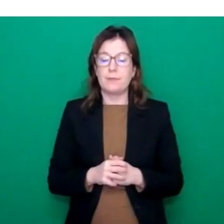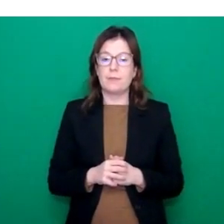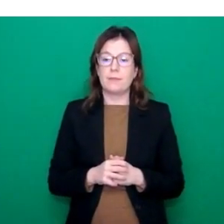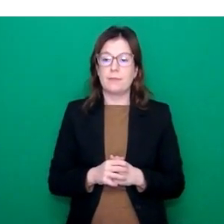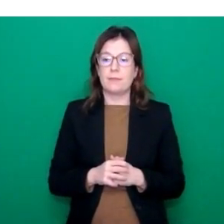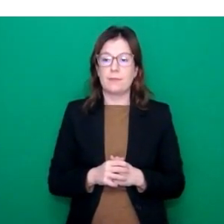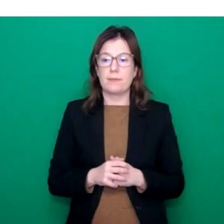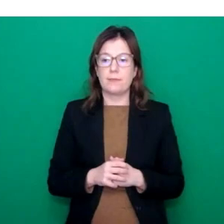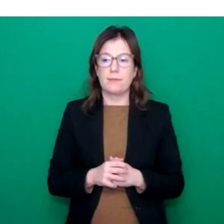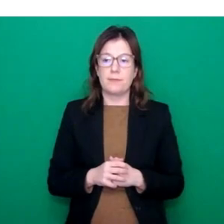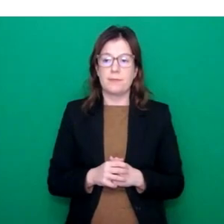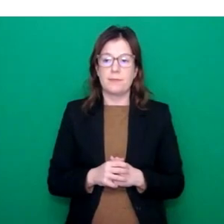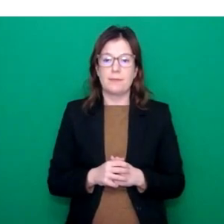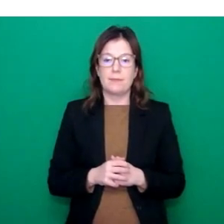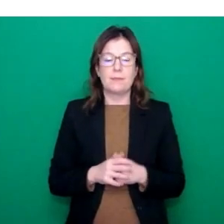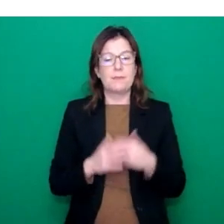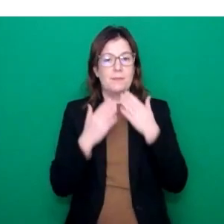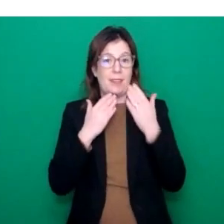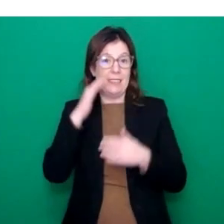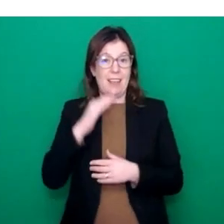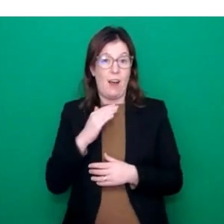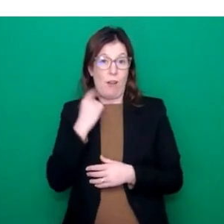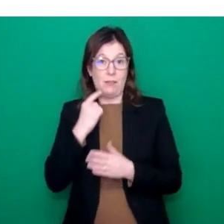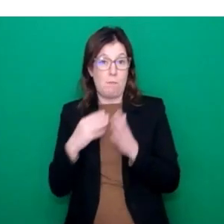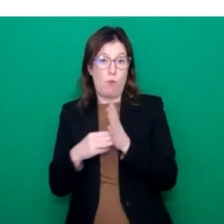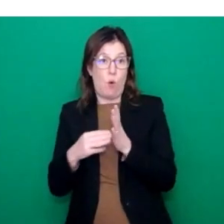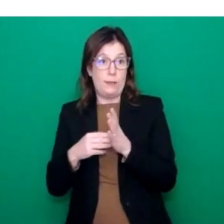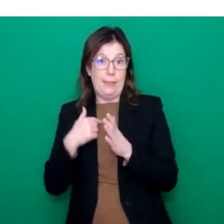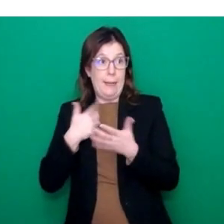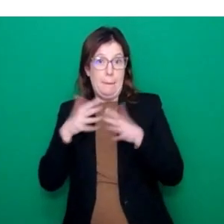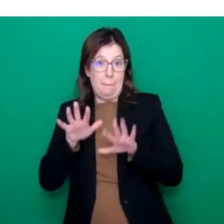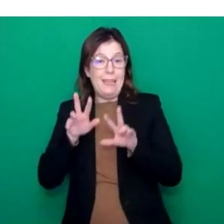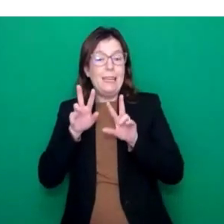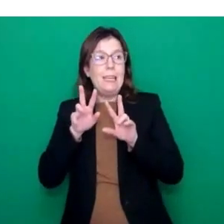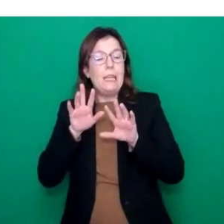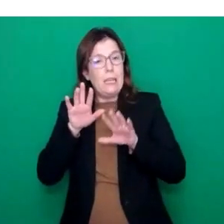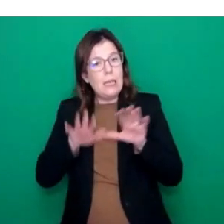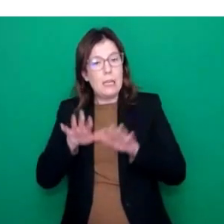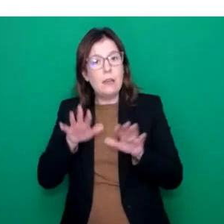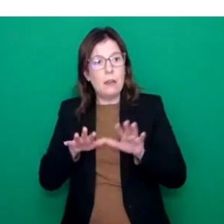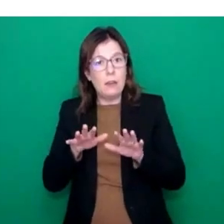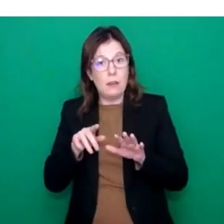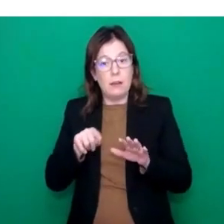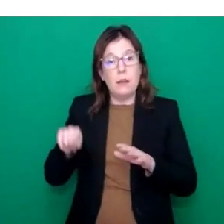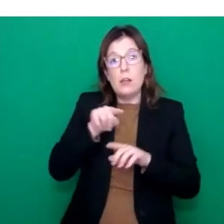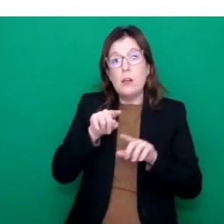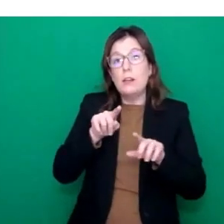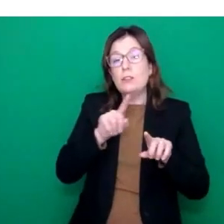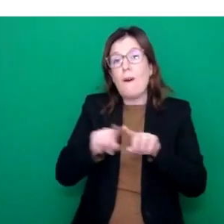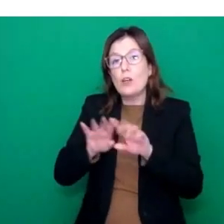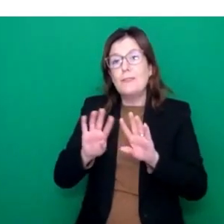Thank you, Margo. At South London and Maudsley, we started to do some work around this and get feedback with our diversity